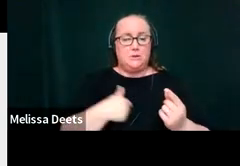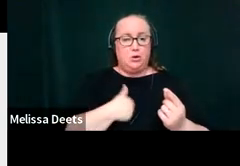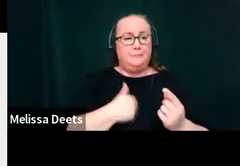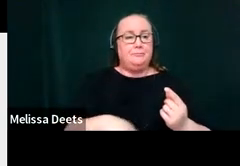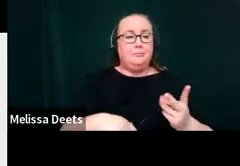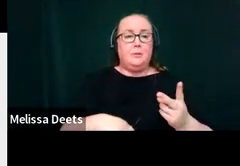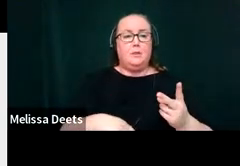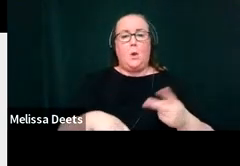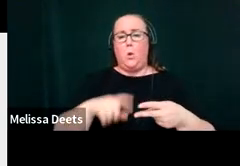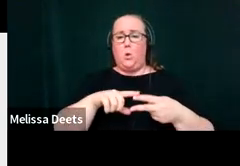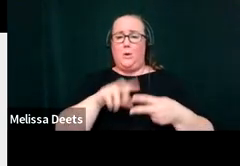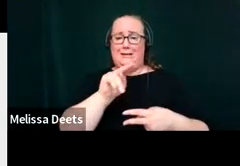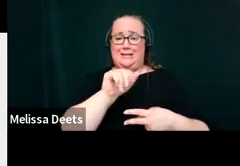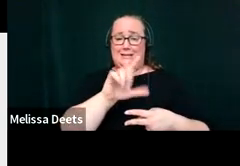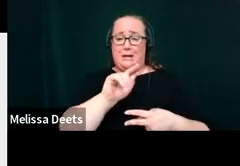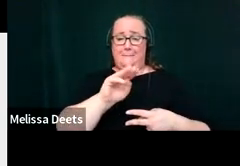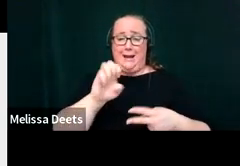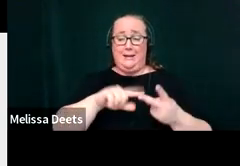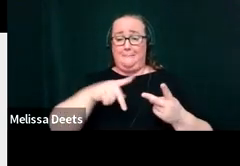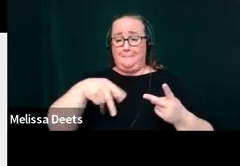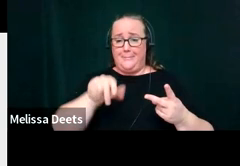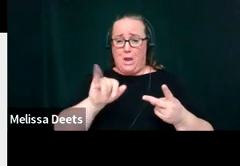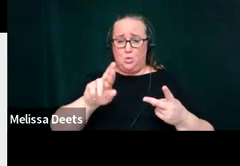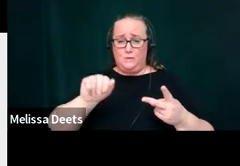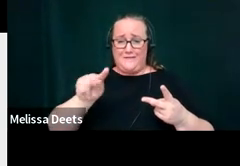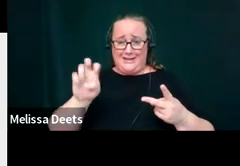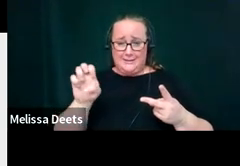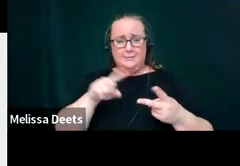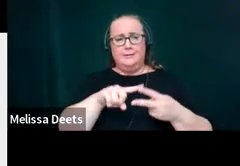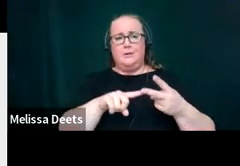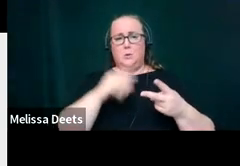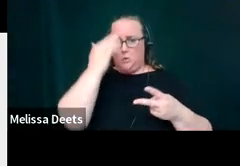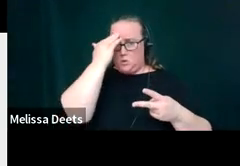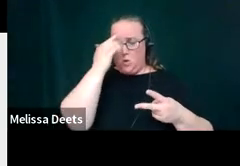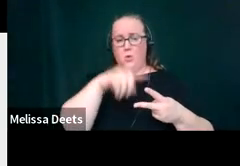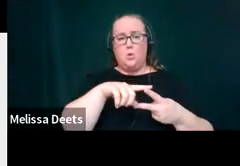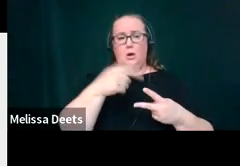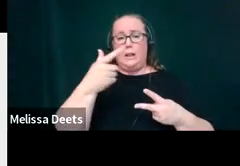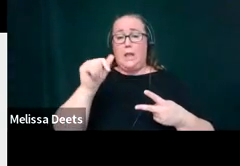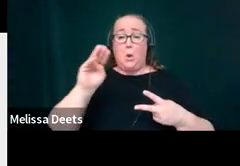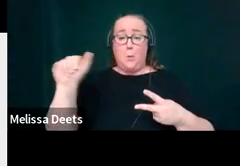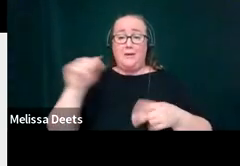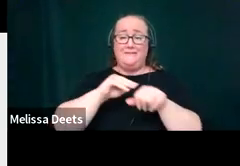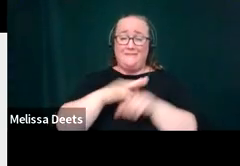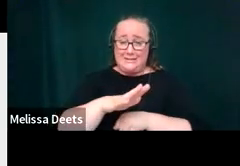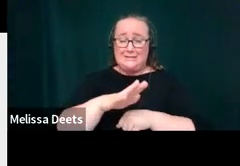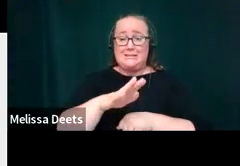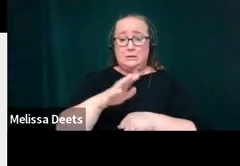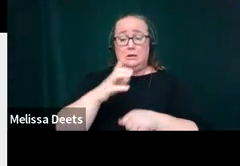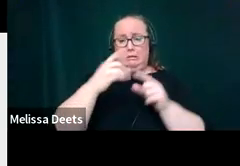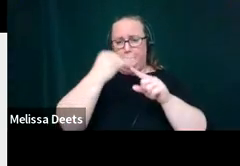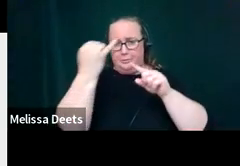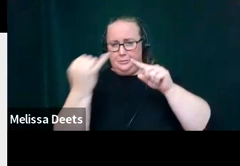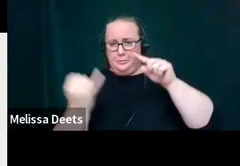nicotinamide and pyruvate in glaucoma? We know that glaucoma affects the mitochondria of retinal ganglion cells. These